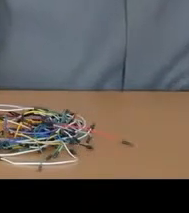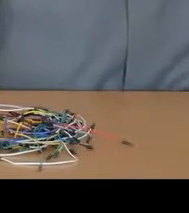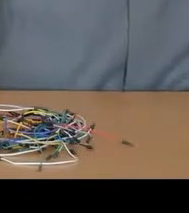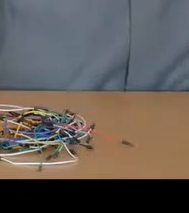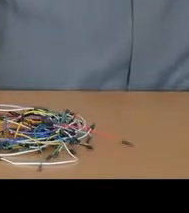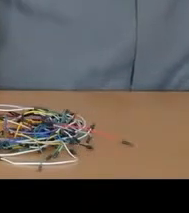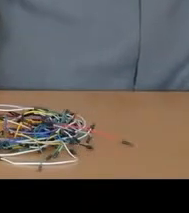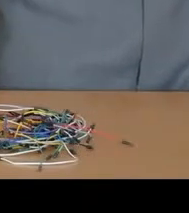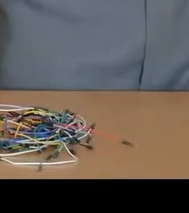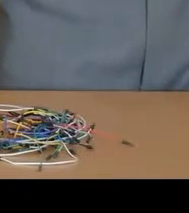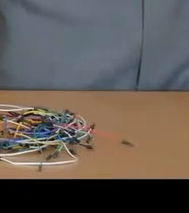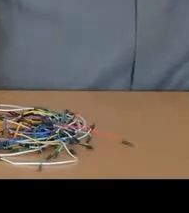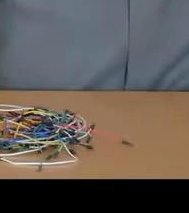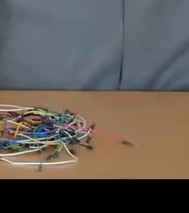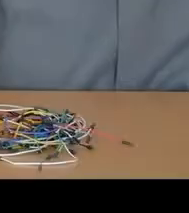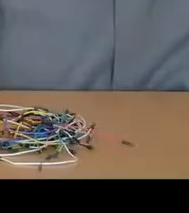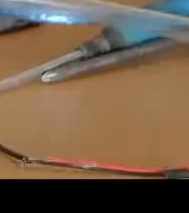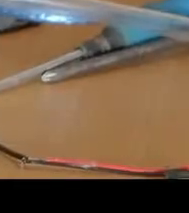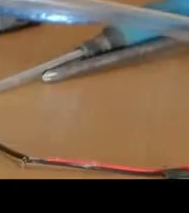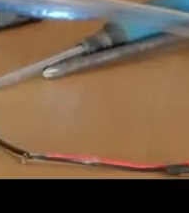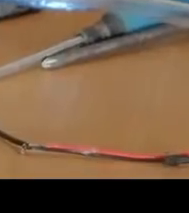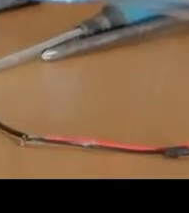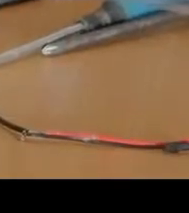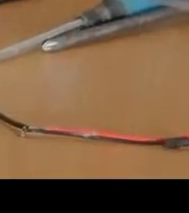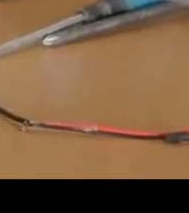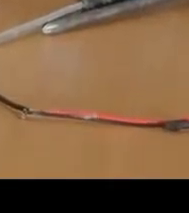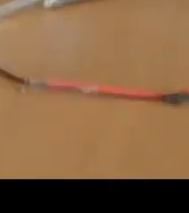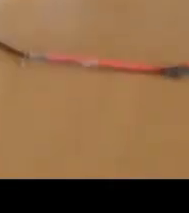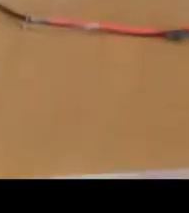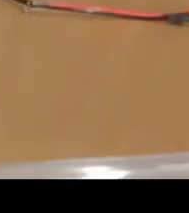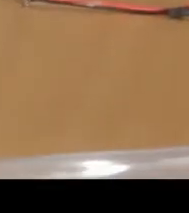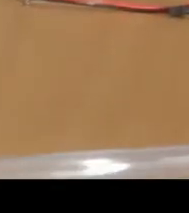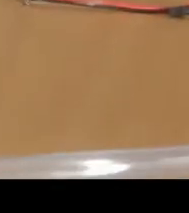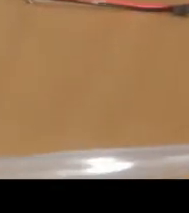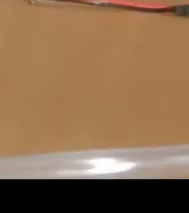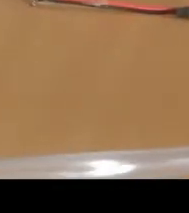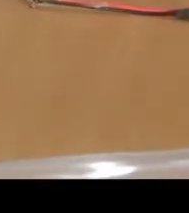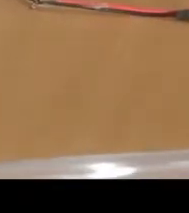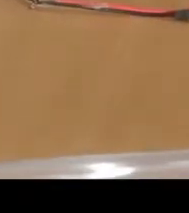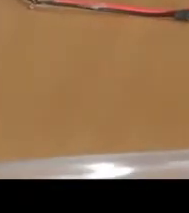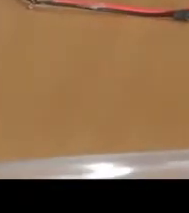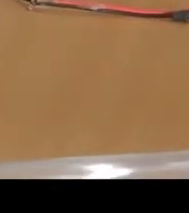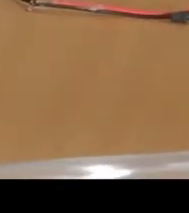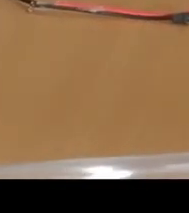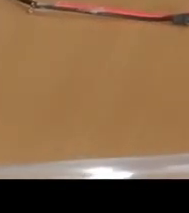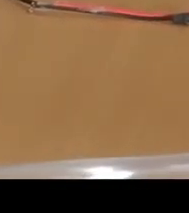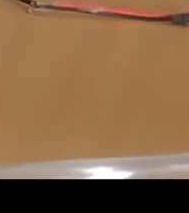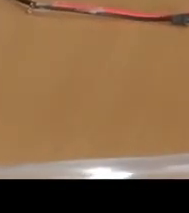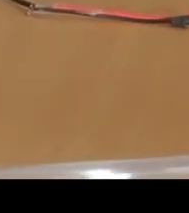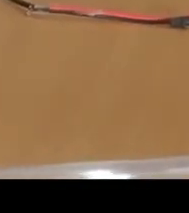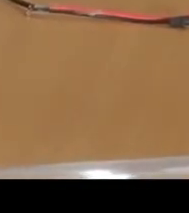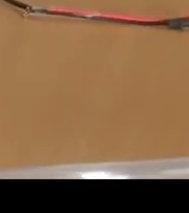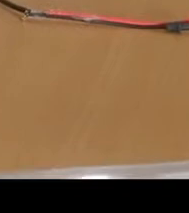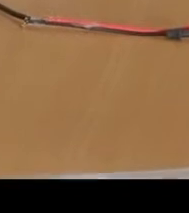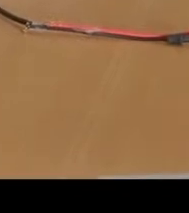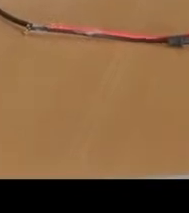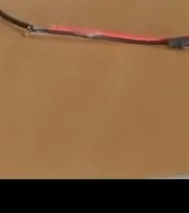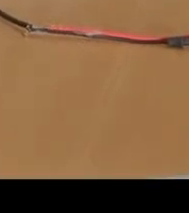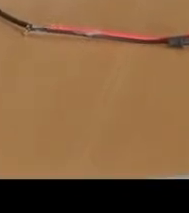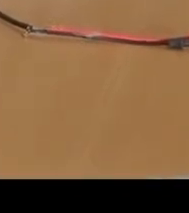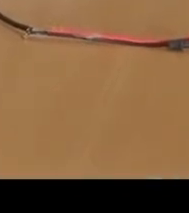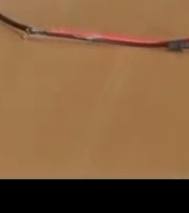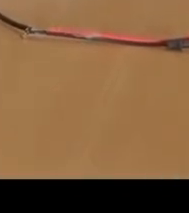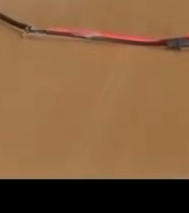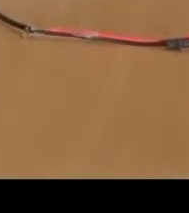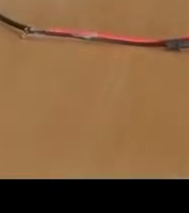which came with inefficient voltage, but with time, the YSK and our mentors provided us